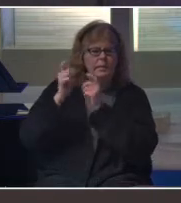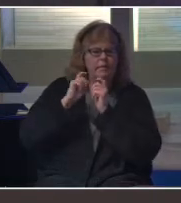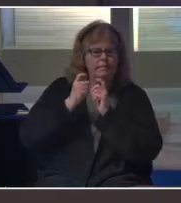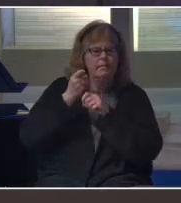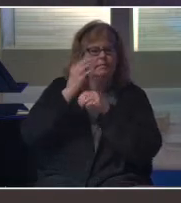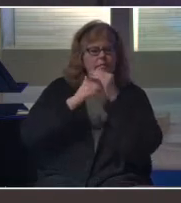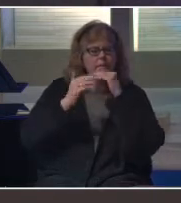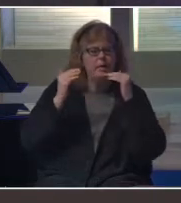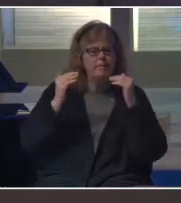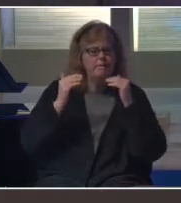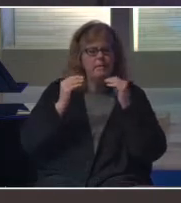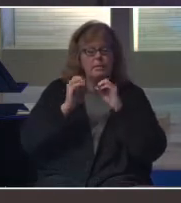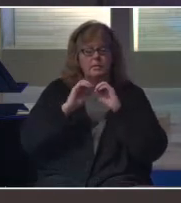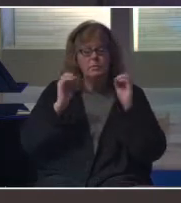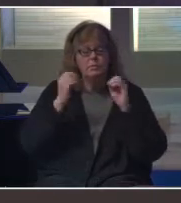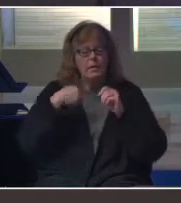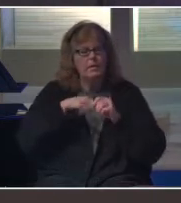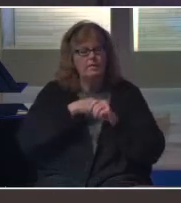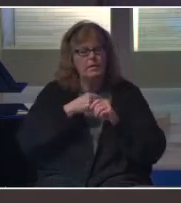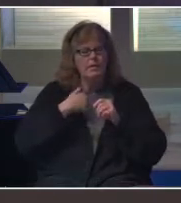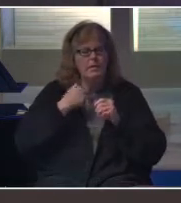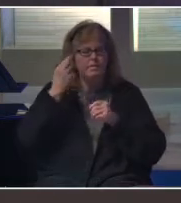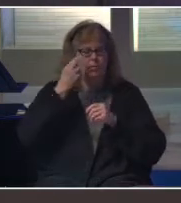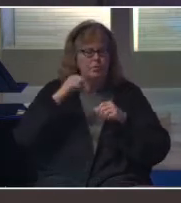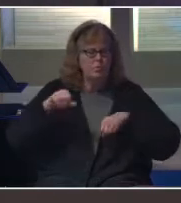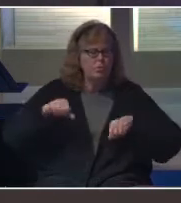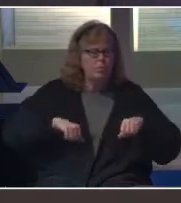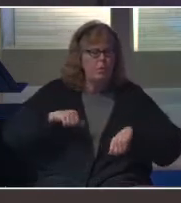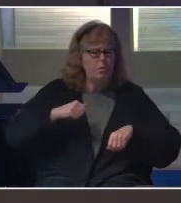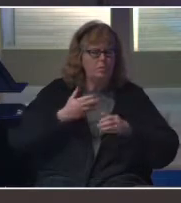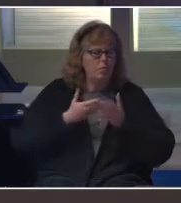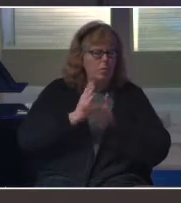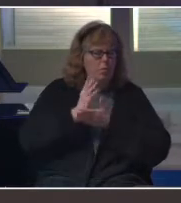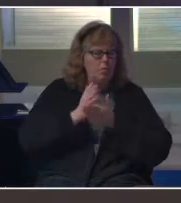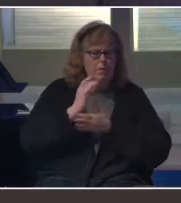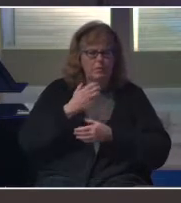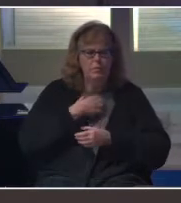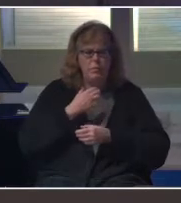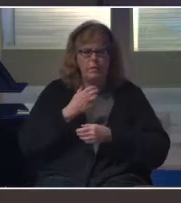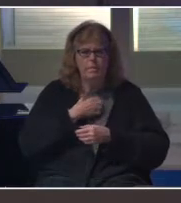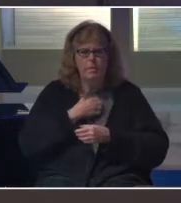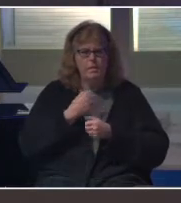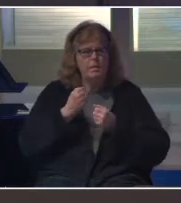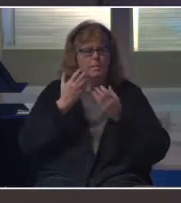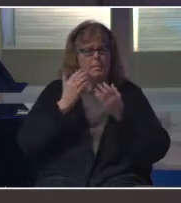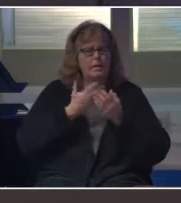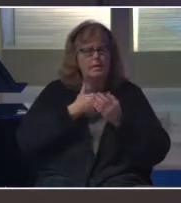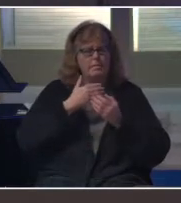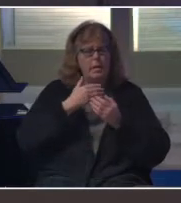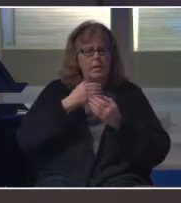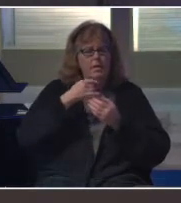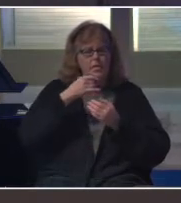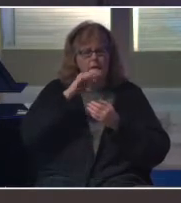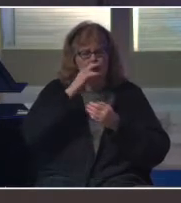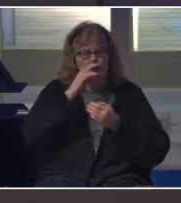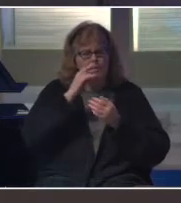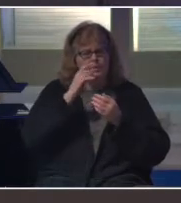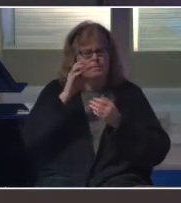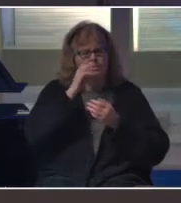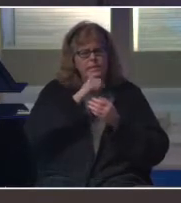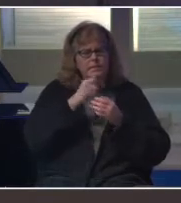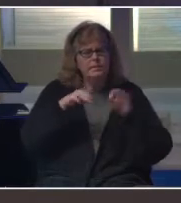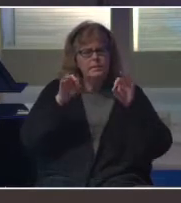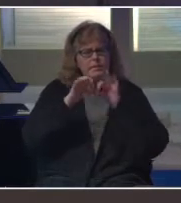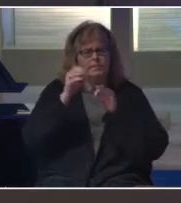heaven. None of us have a reason to boast or a right to complain. Many of our kinsmen miss the significance of